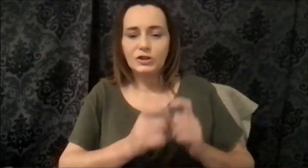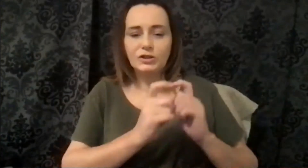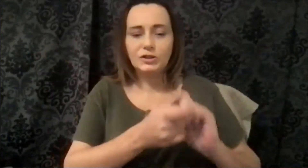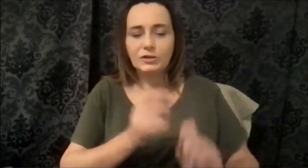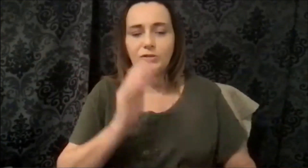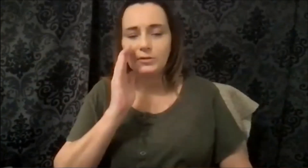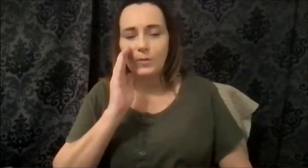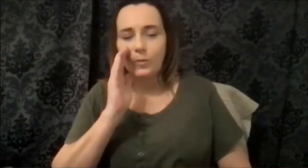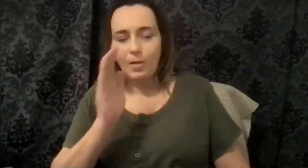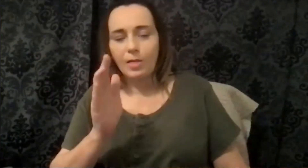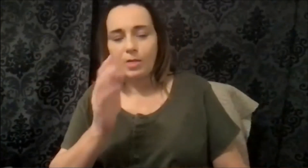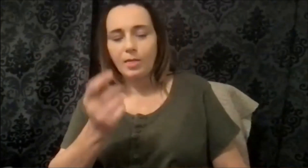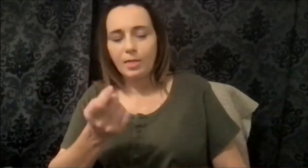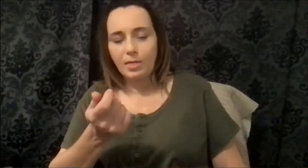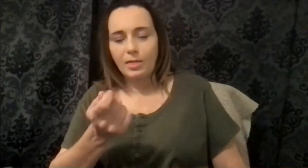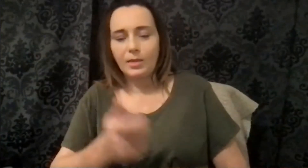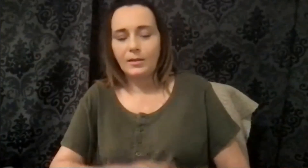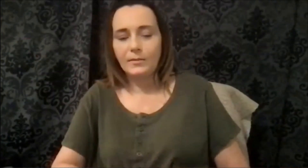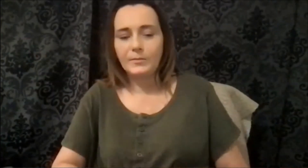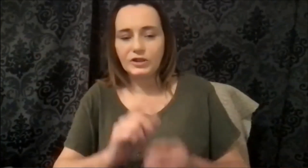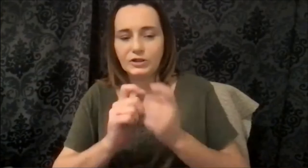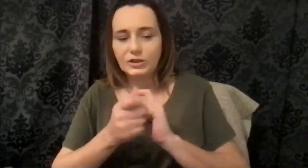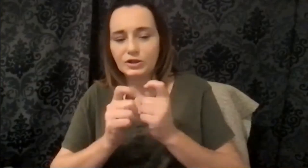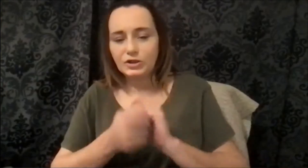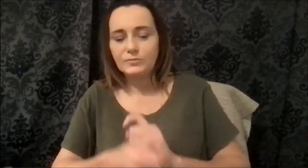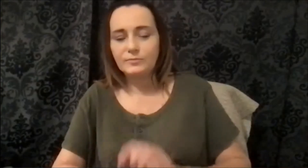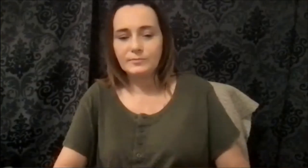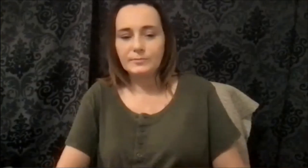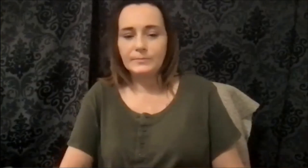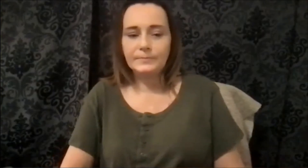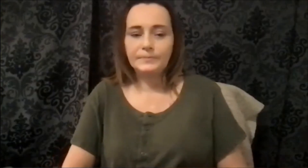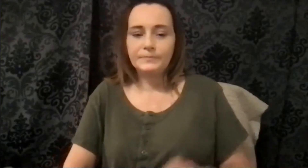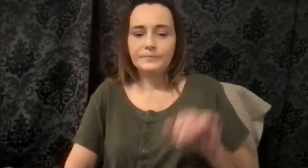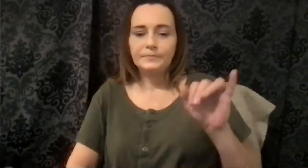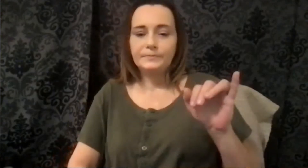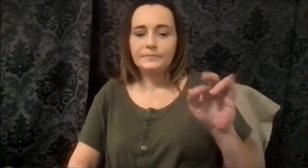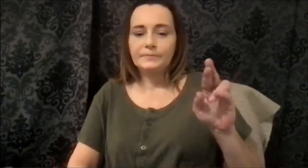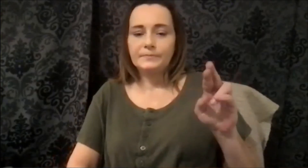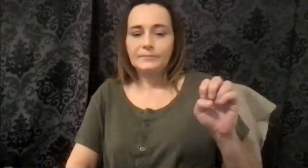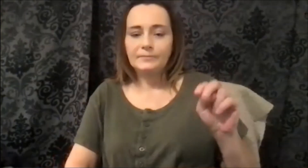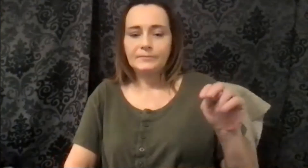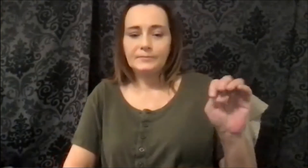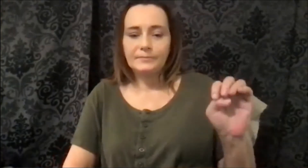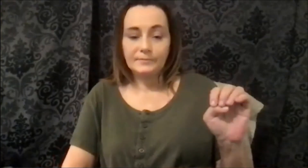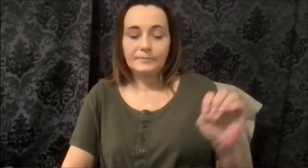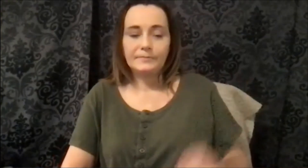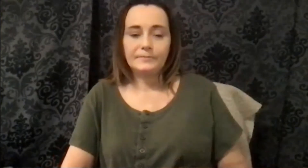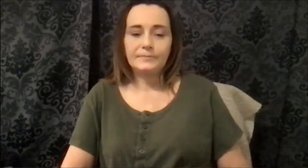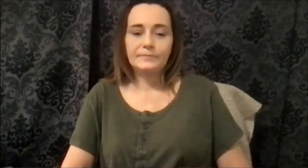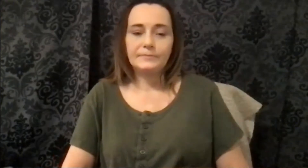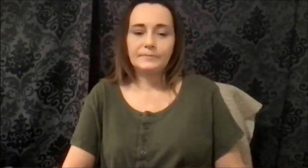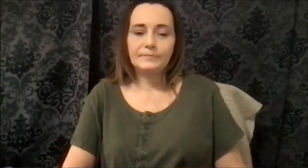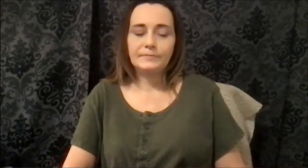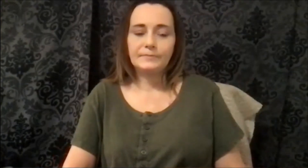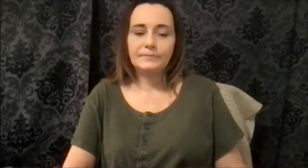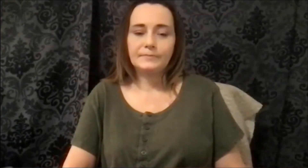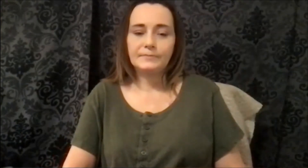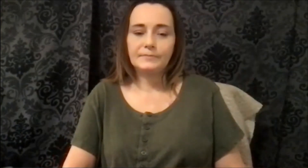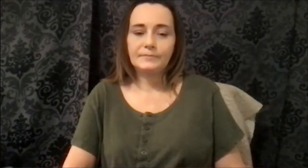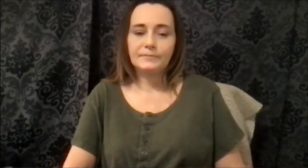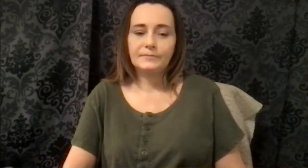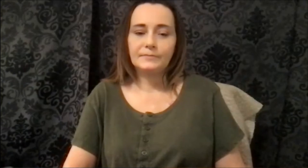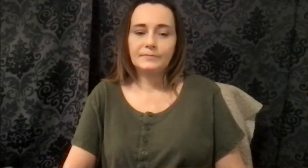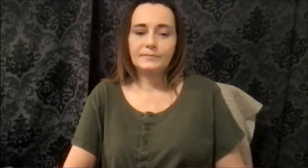the game a little bit. Yeah. And I want to add, obviously, we really hope that they don't get rolled